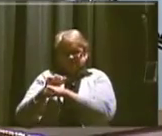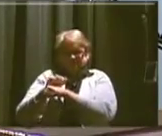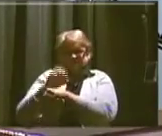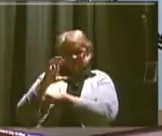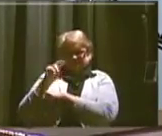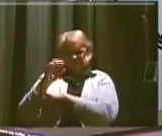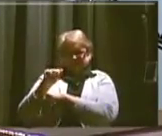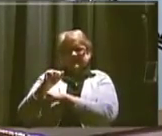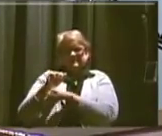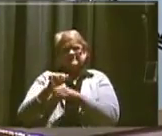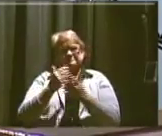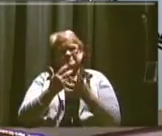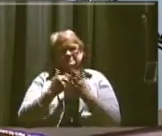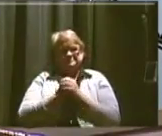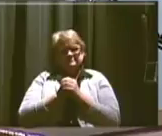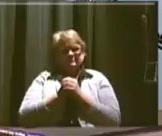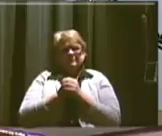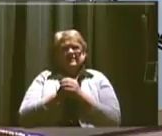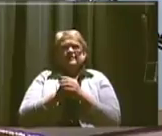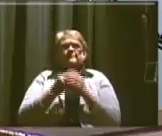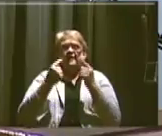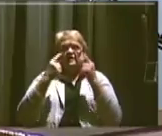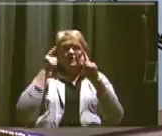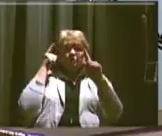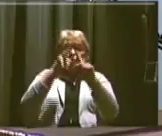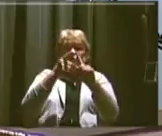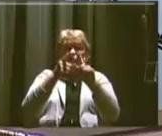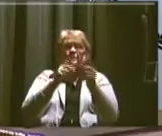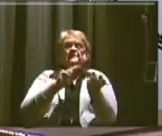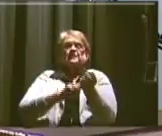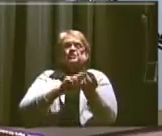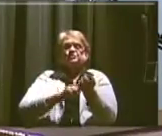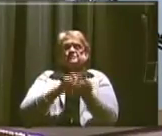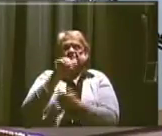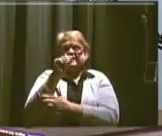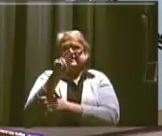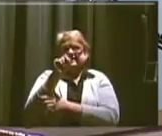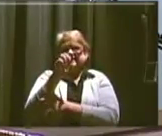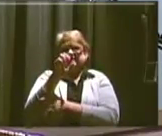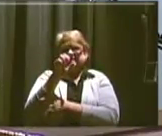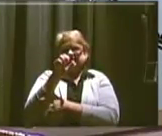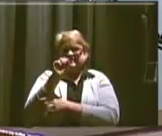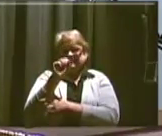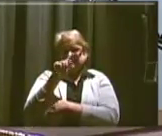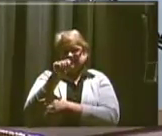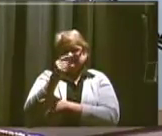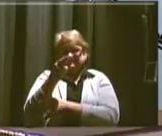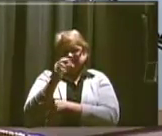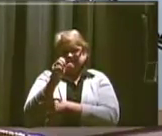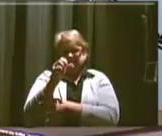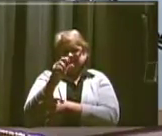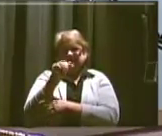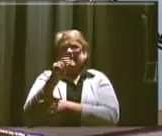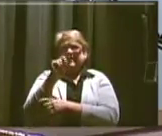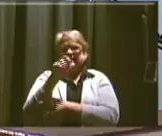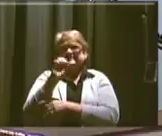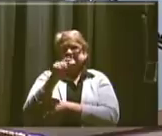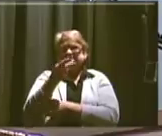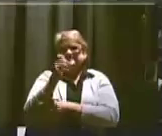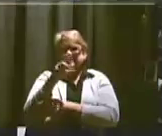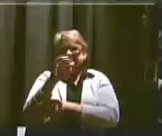the end, I want to become a nurse anesthetist. I'll be working with anesthesiologists, and this will get my foot in the door.